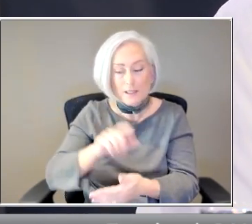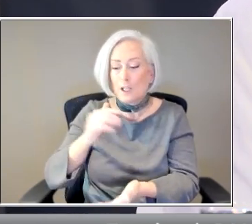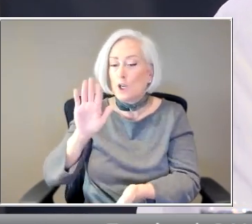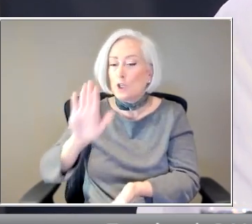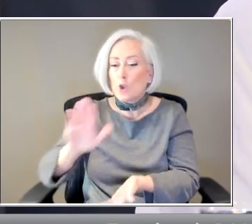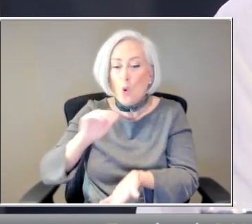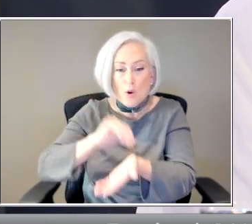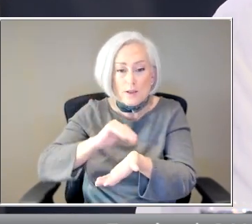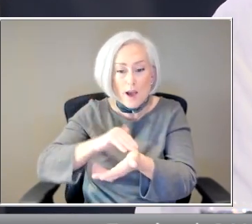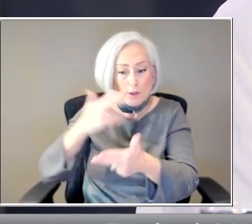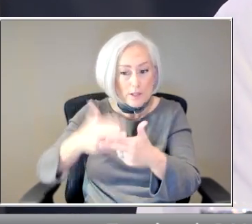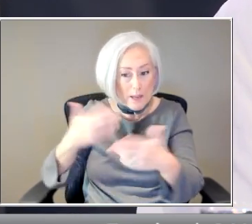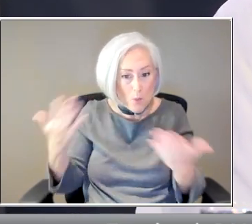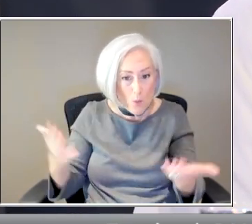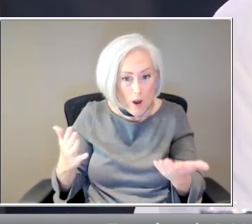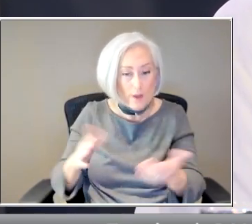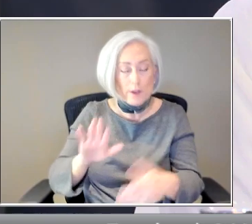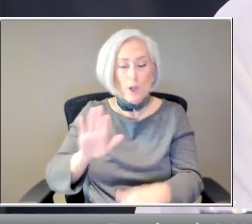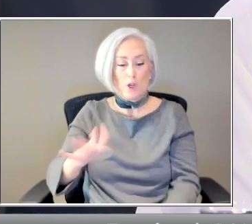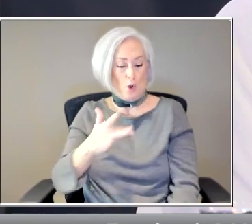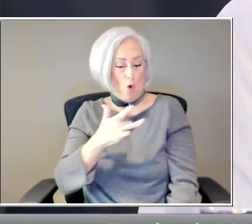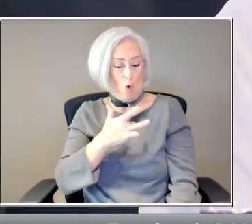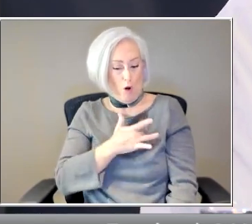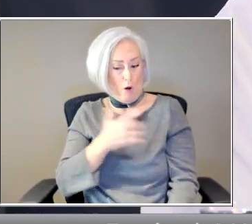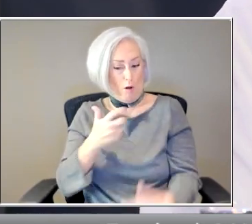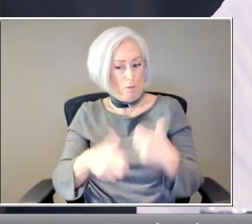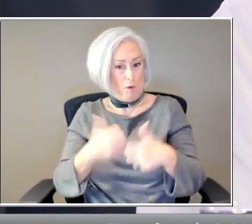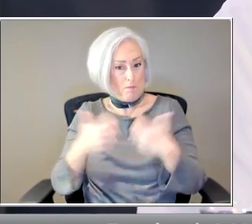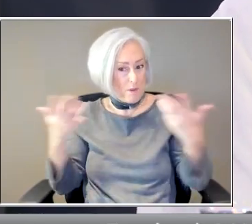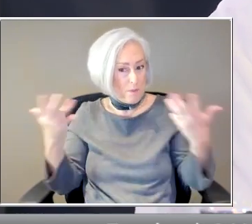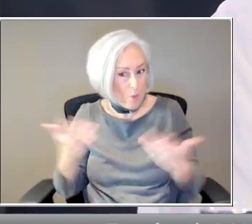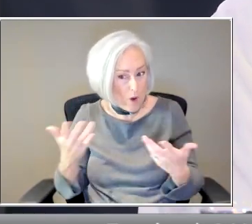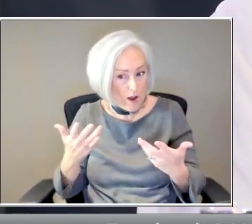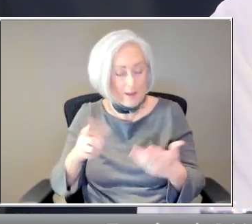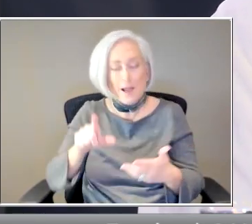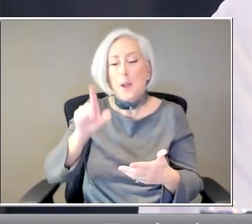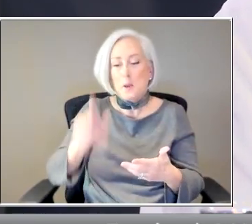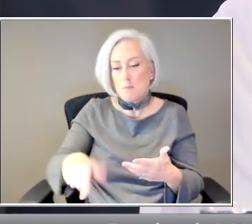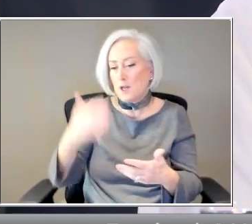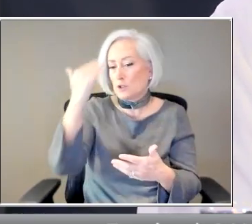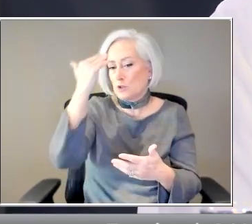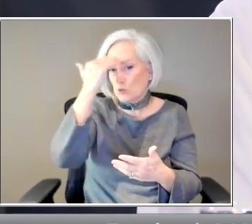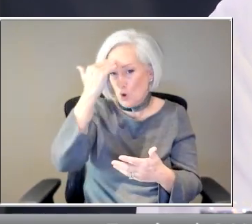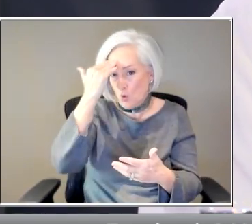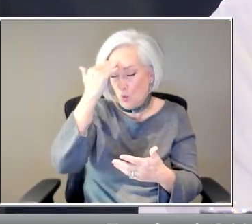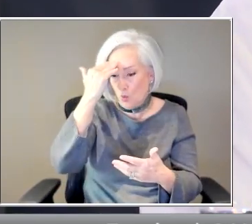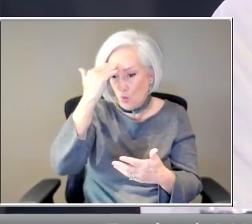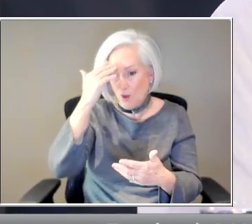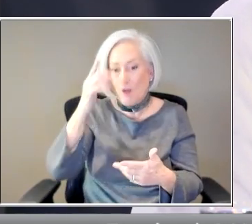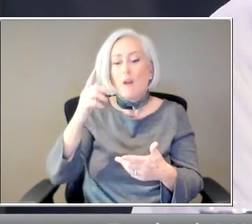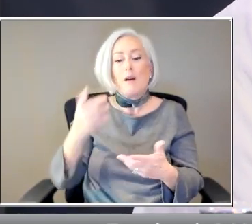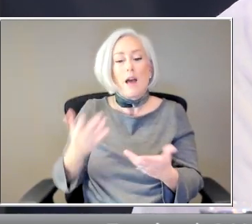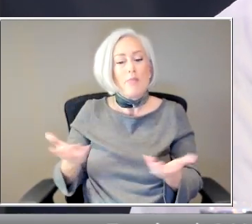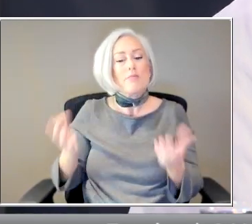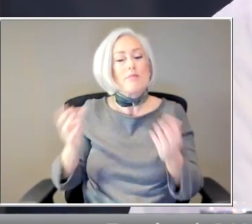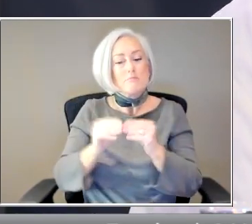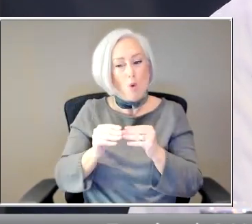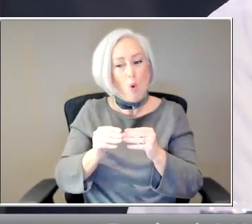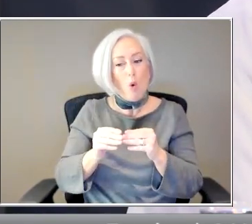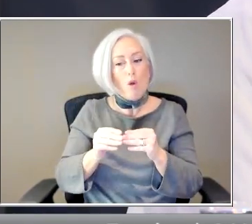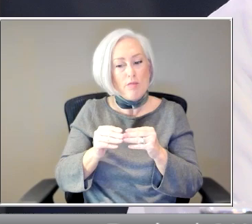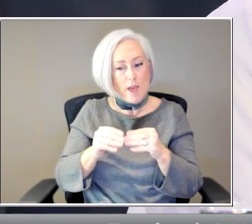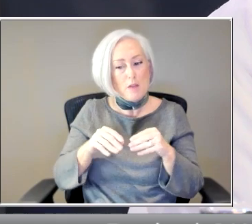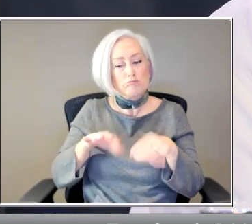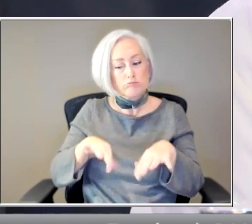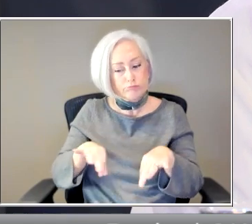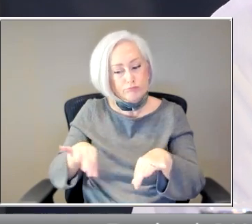is, start taking some ownership of it. And then it's, gradually they take more and more ownership as they get older. But